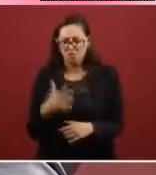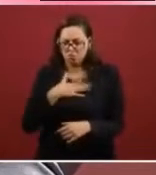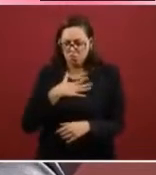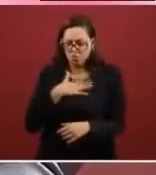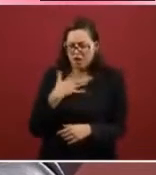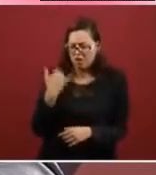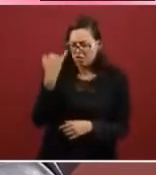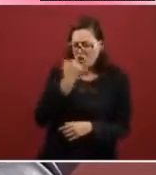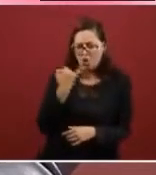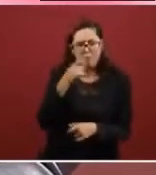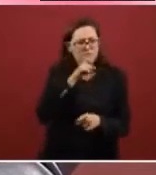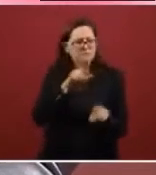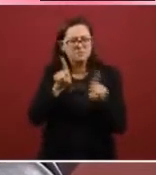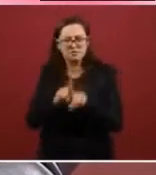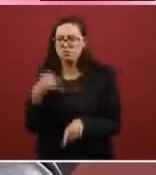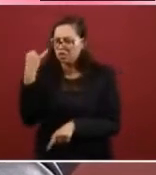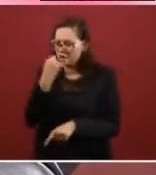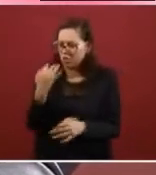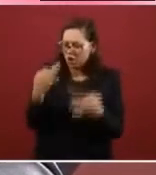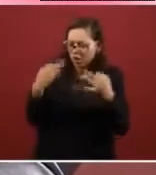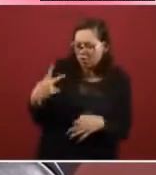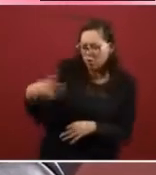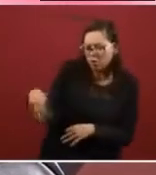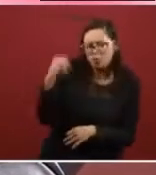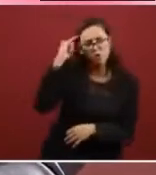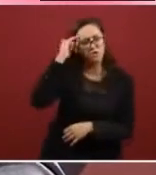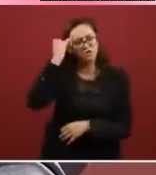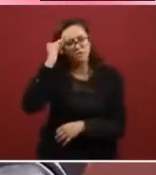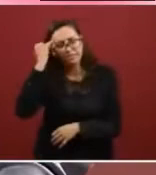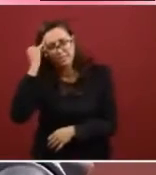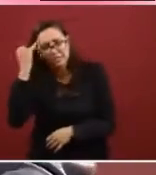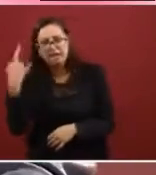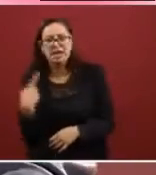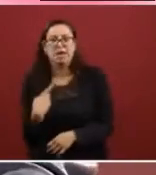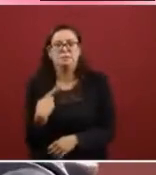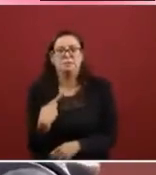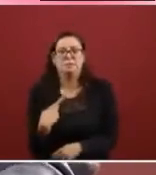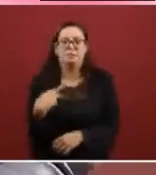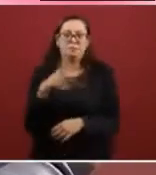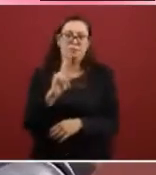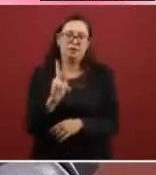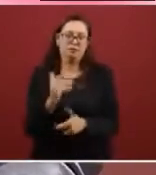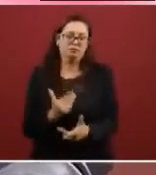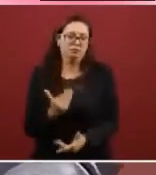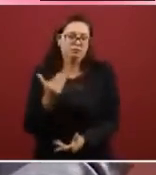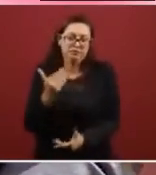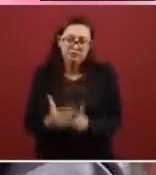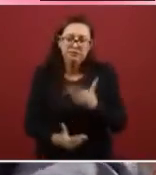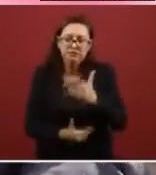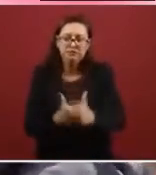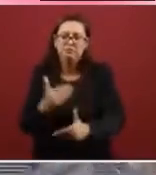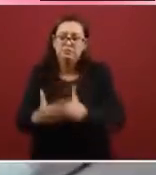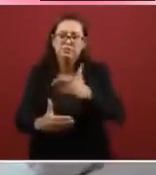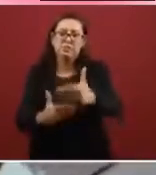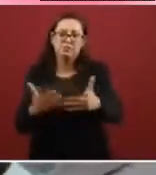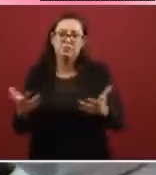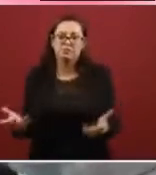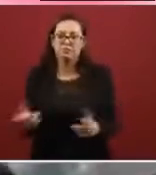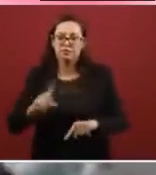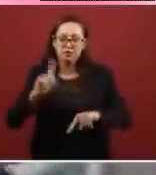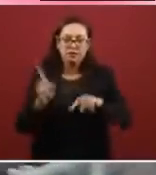other languages, originarias, and original languages. Pero, sí, but es un proceso also, de, it's de a process colonización